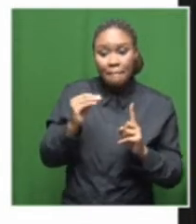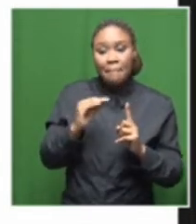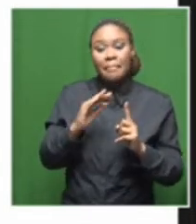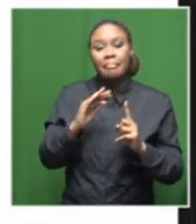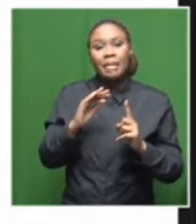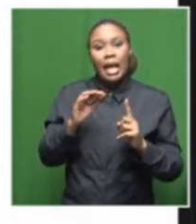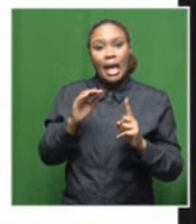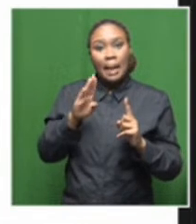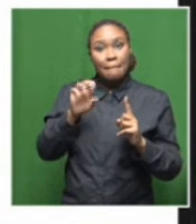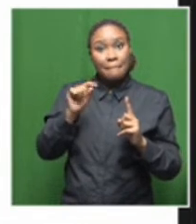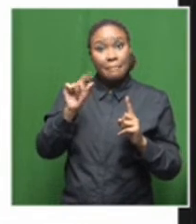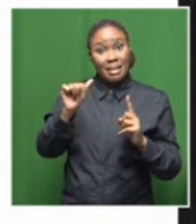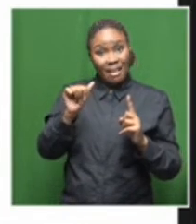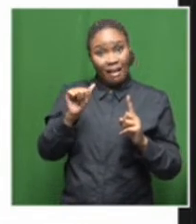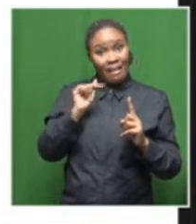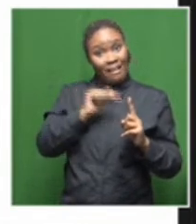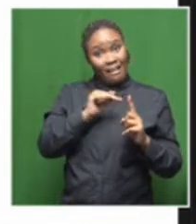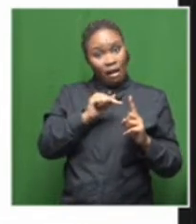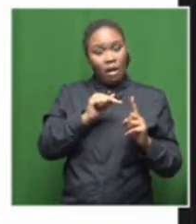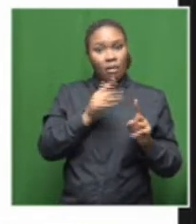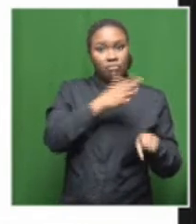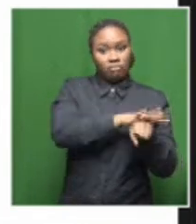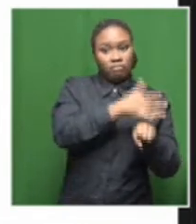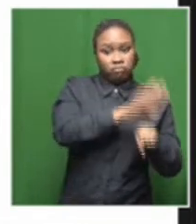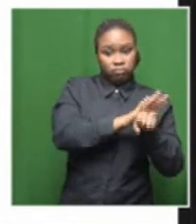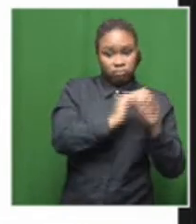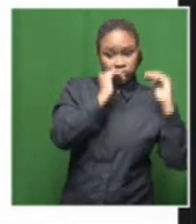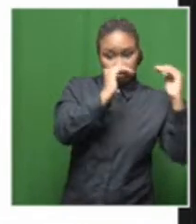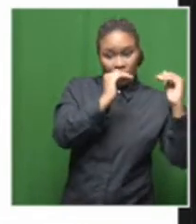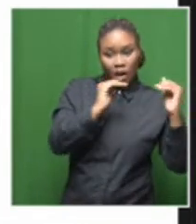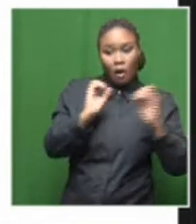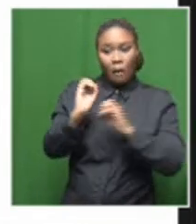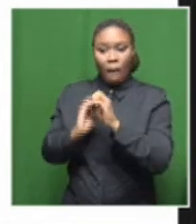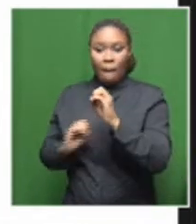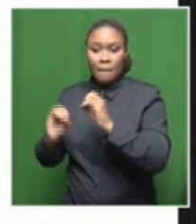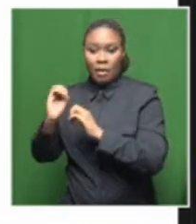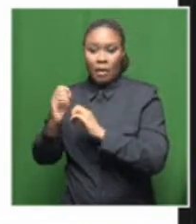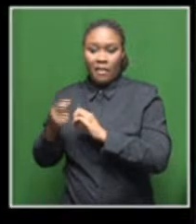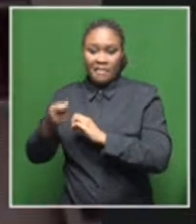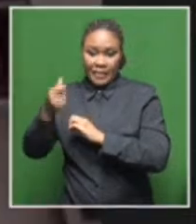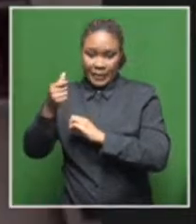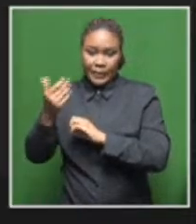Omicron wave. Thank you so much for your time. We're happy to take some questions after.